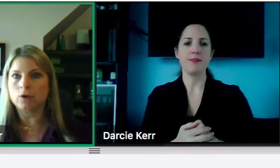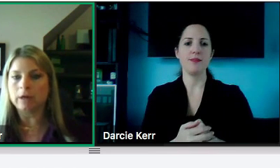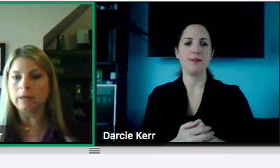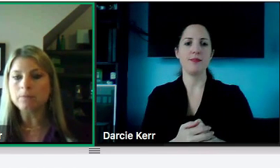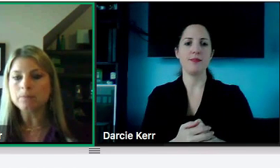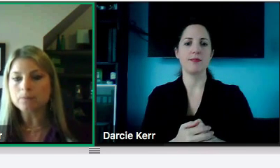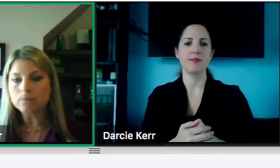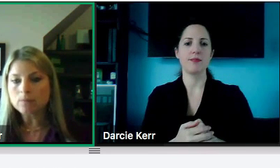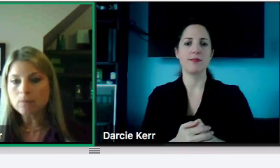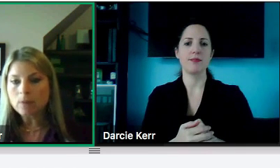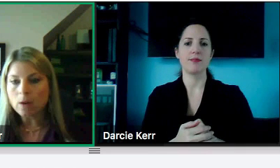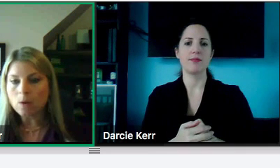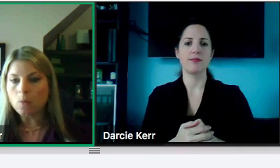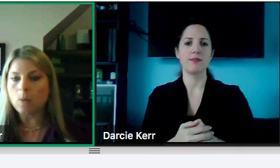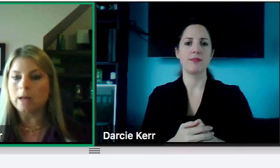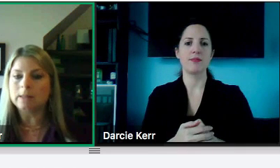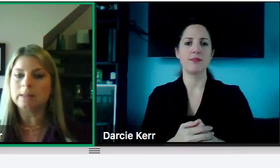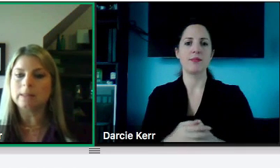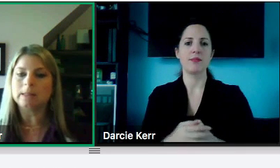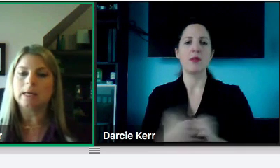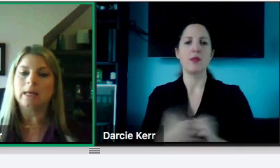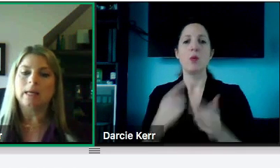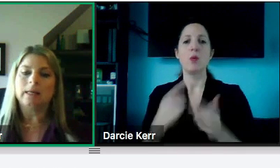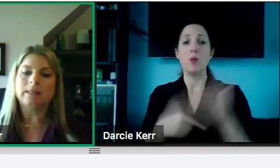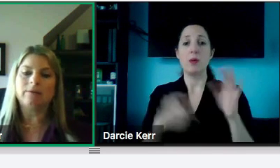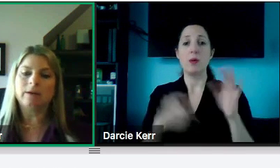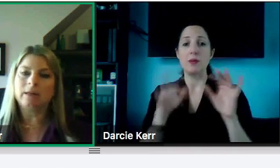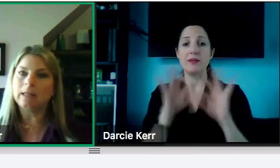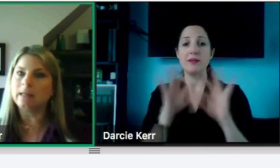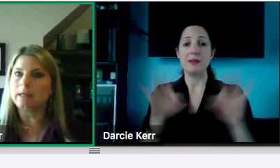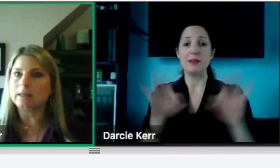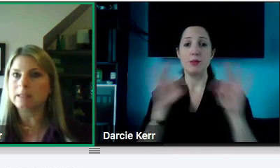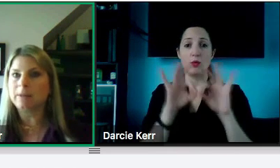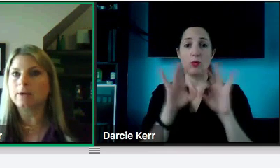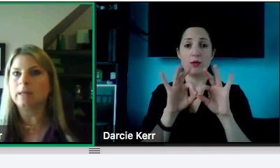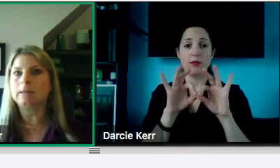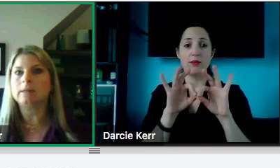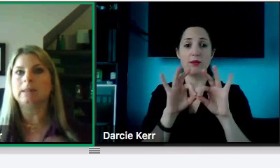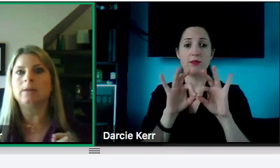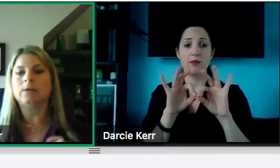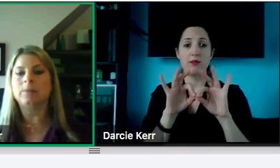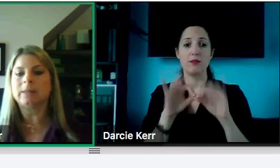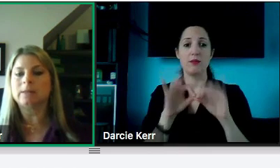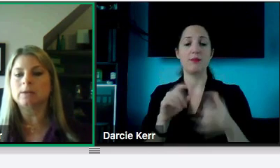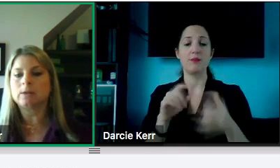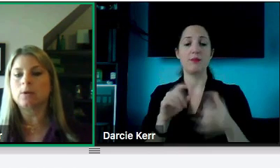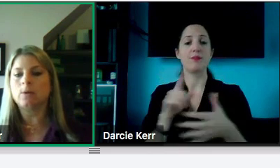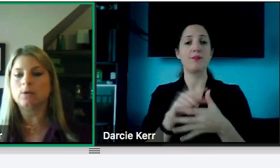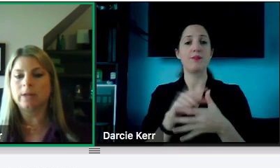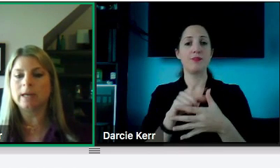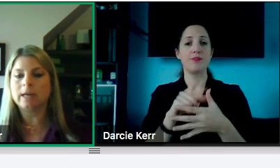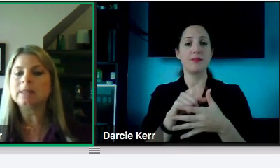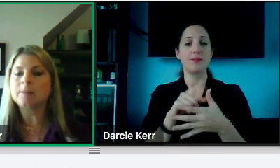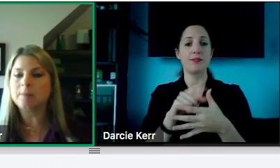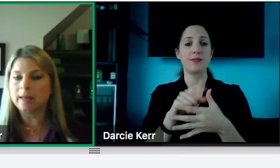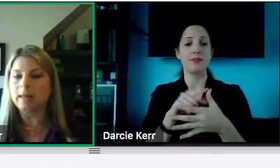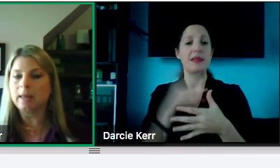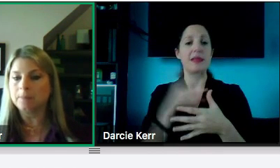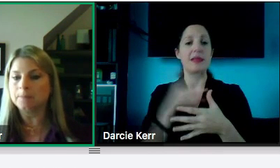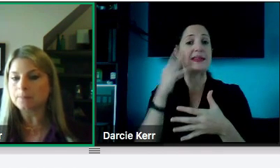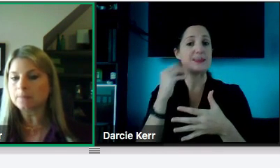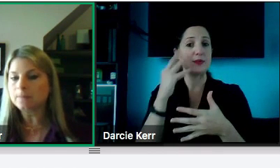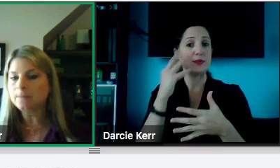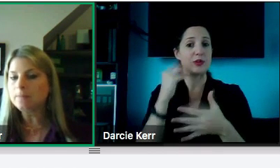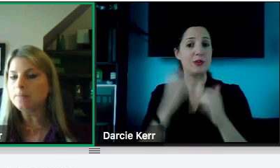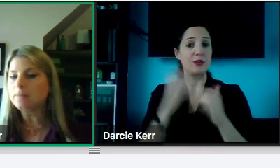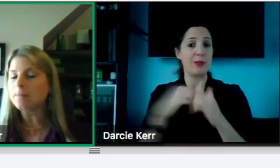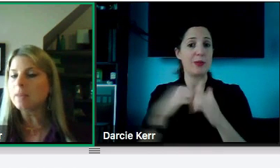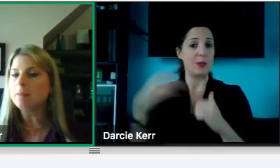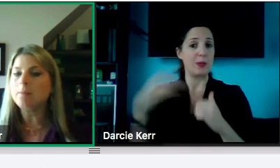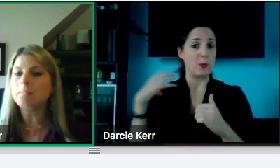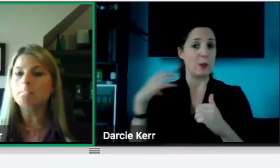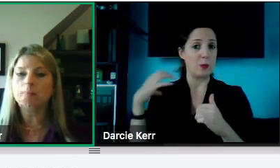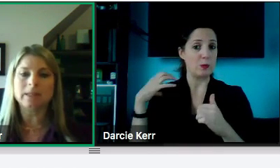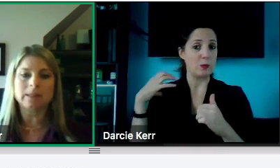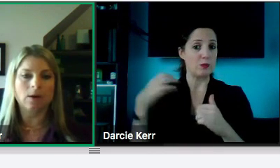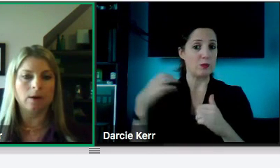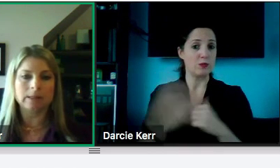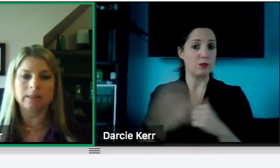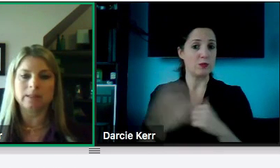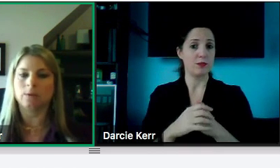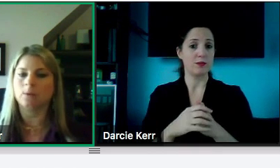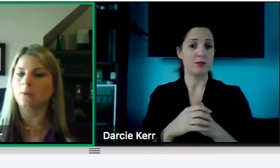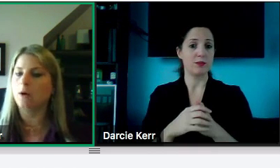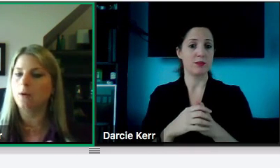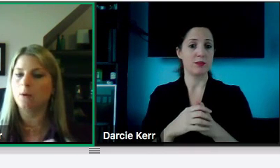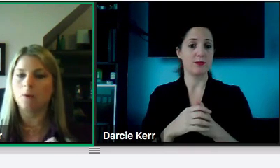were measuring, was definitely the experience in their business coach. That's a biggie. But